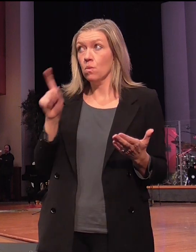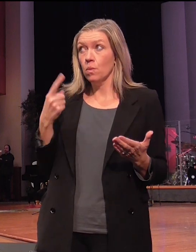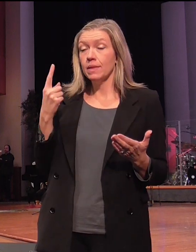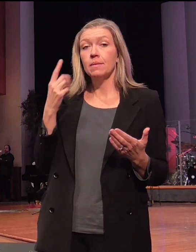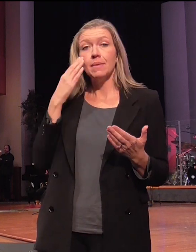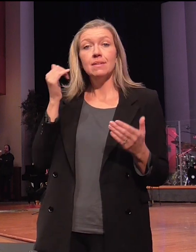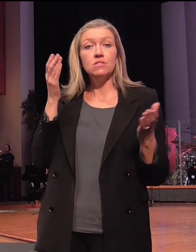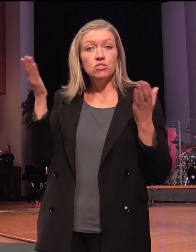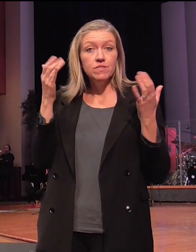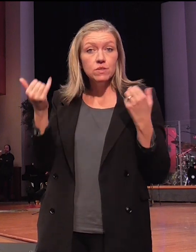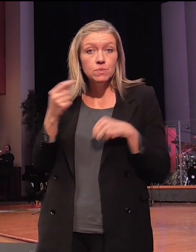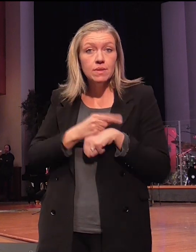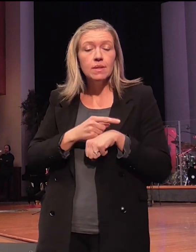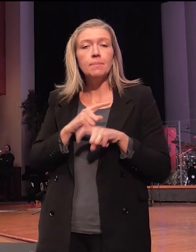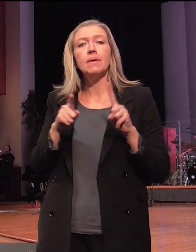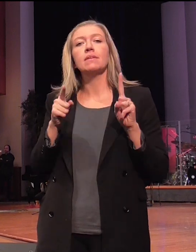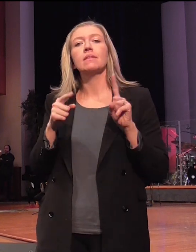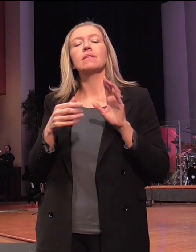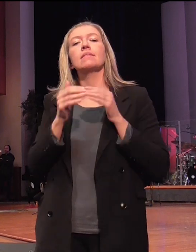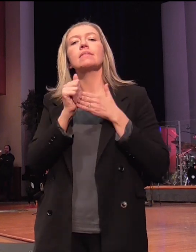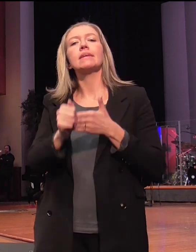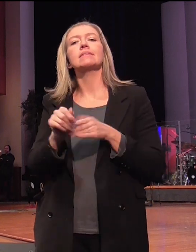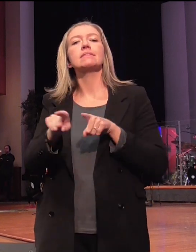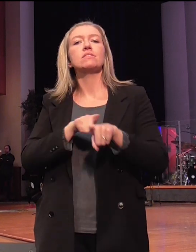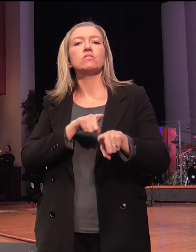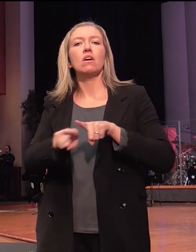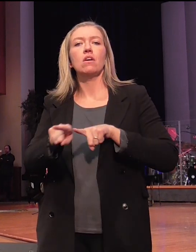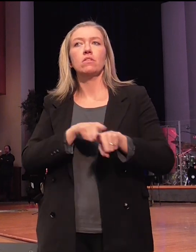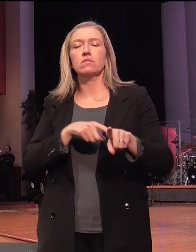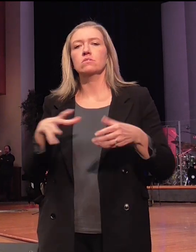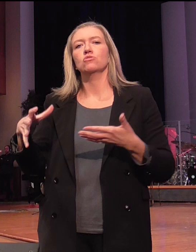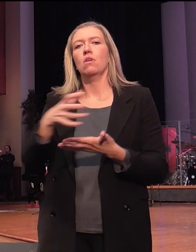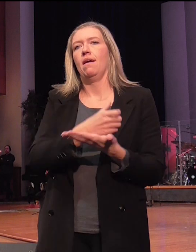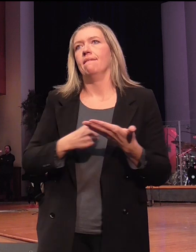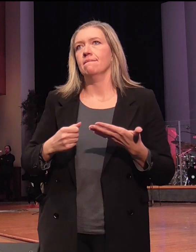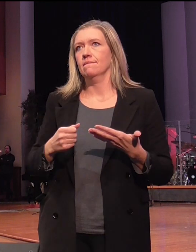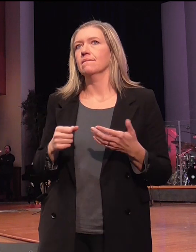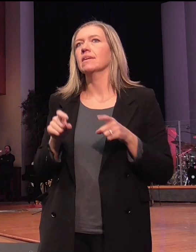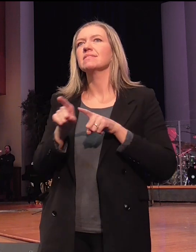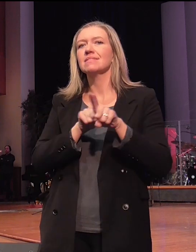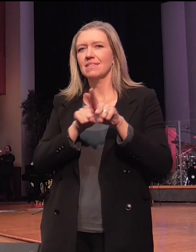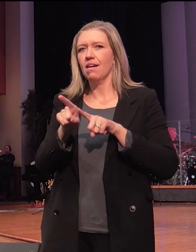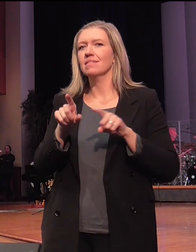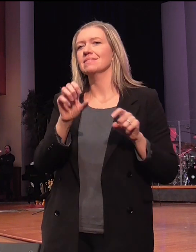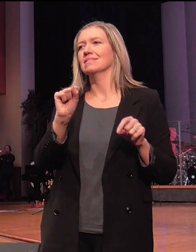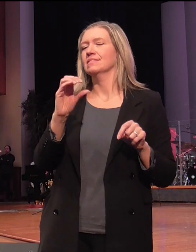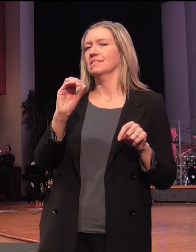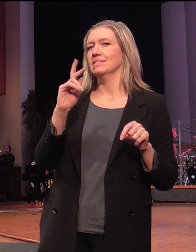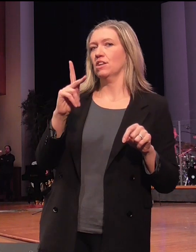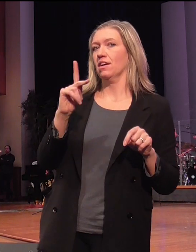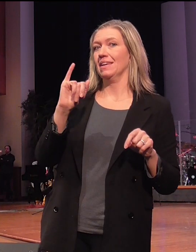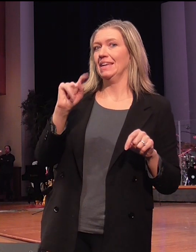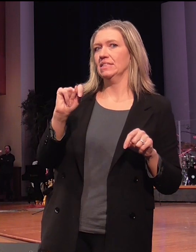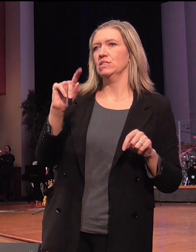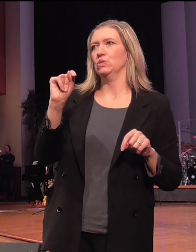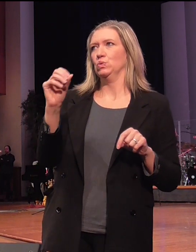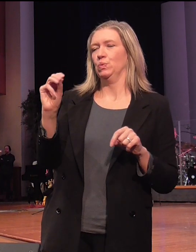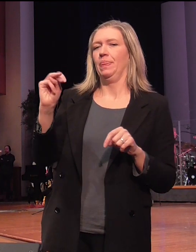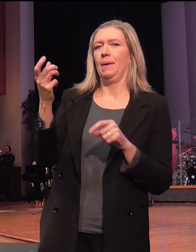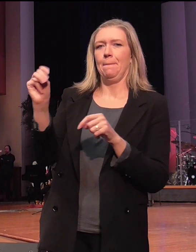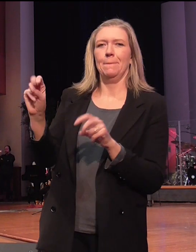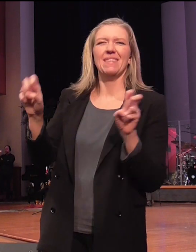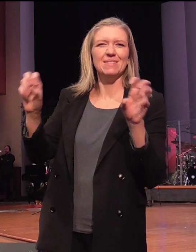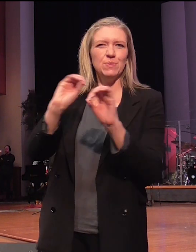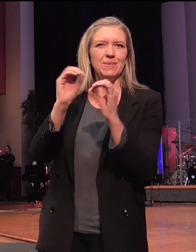but she's the head of the sock drive. And so sock it to them. That's right. That's the organization, right? We